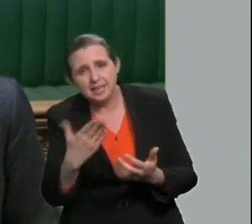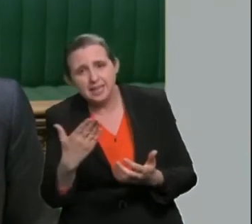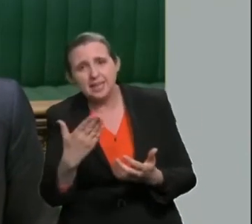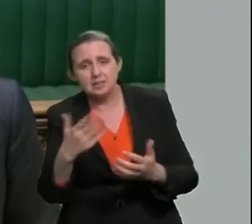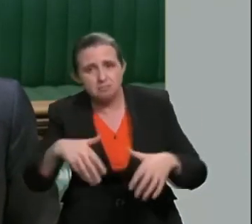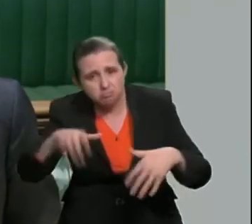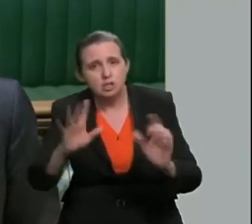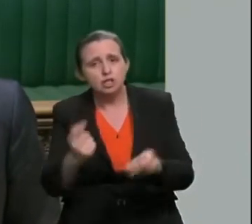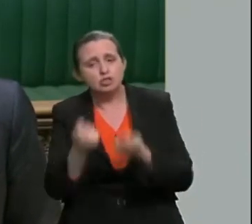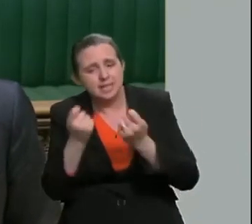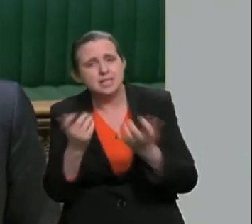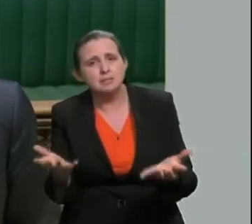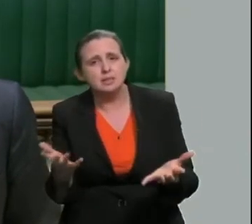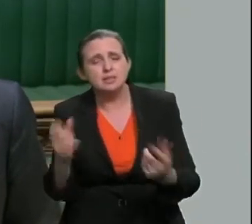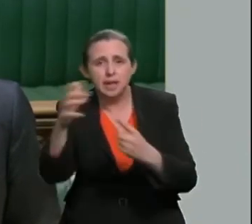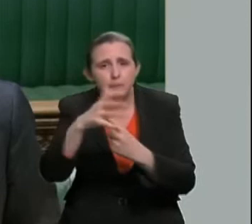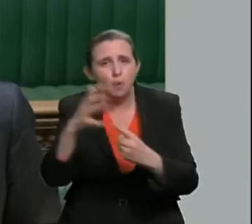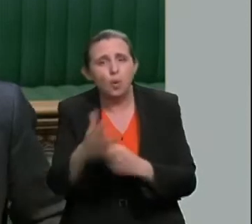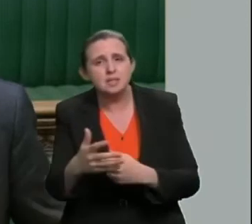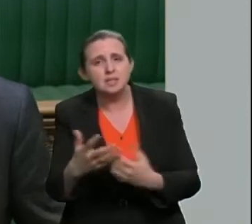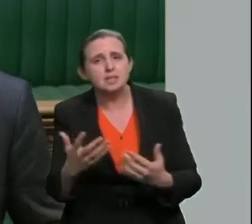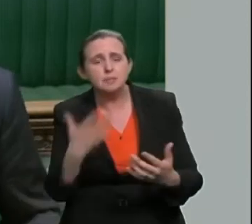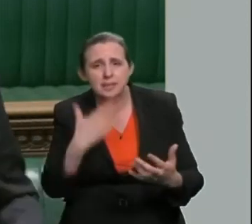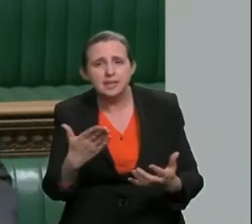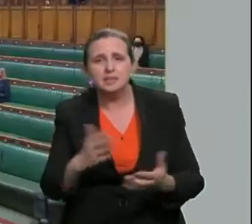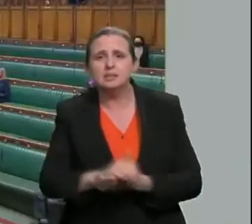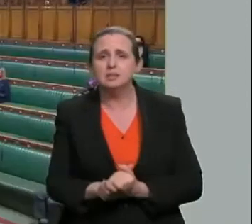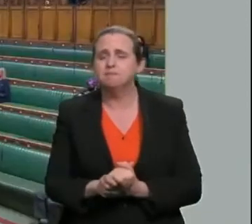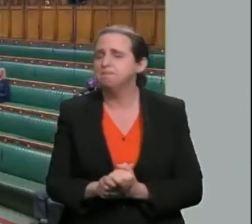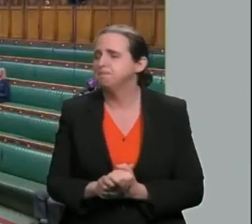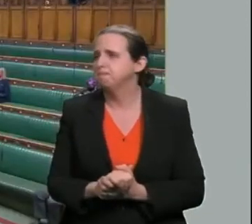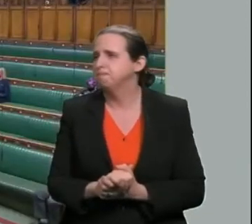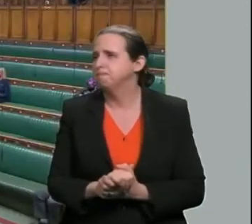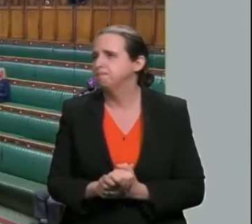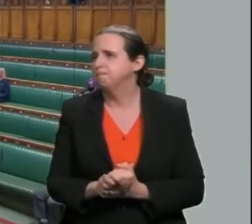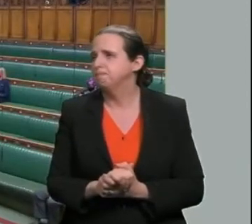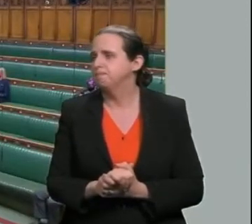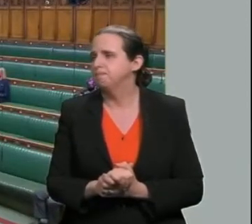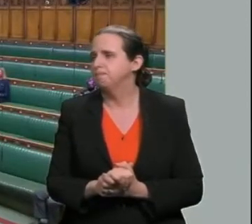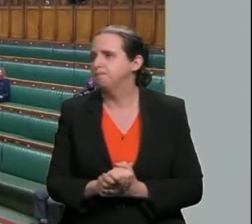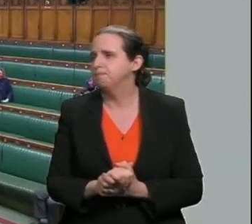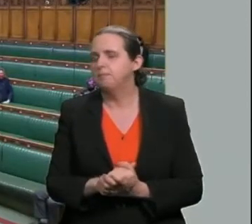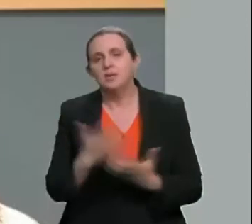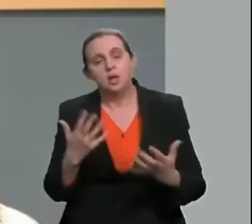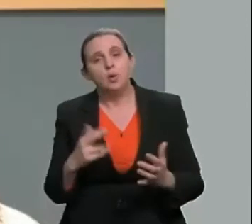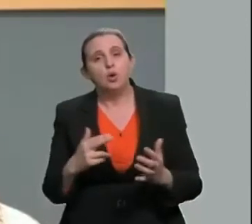you come forward and get your treatment as you normally would. To the North West with Lucy Powell. Lucy.